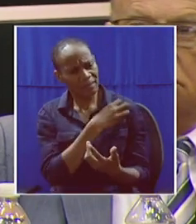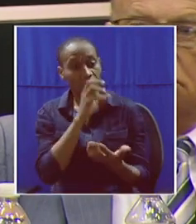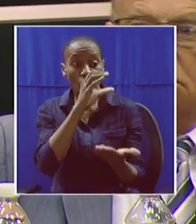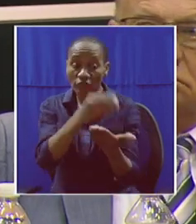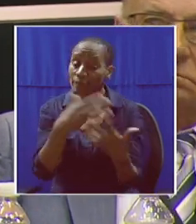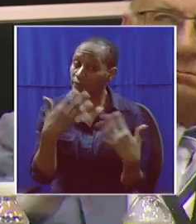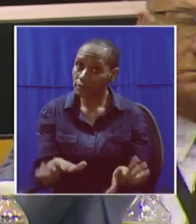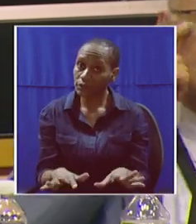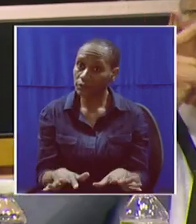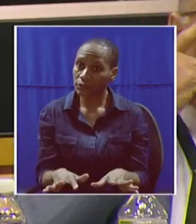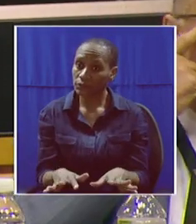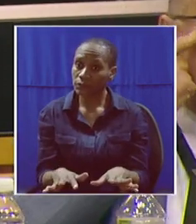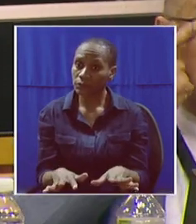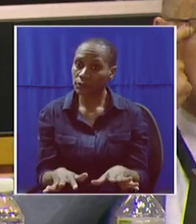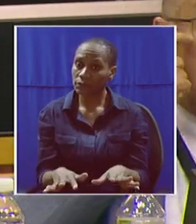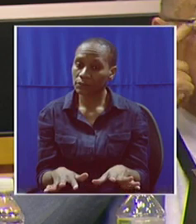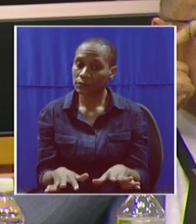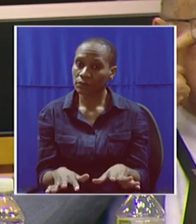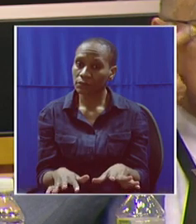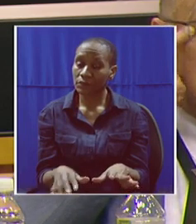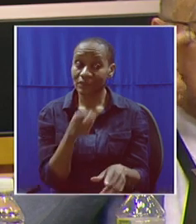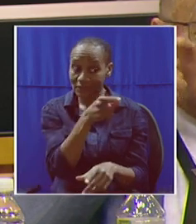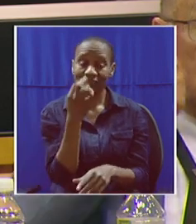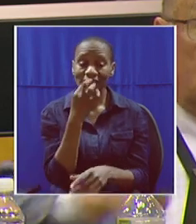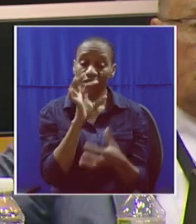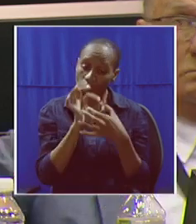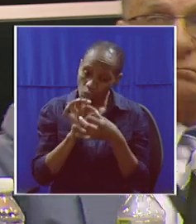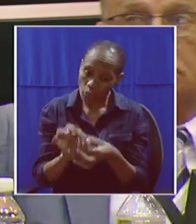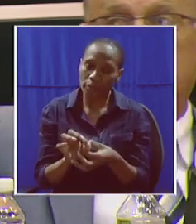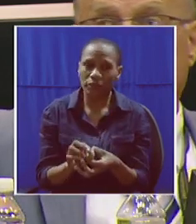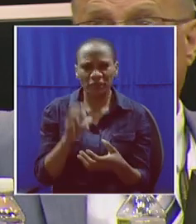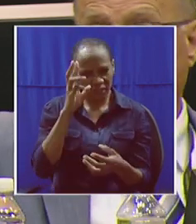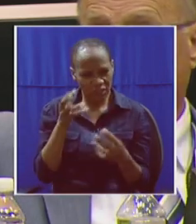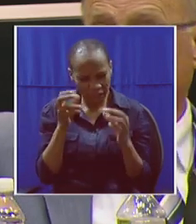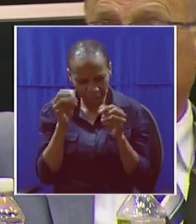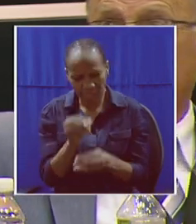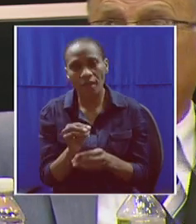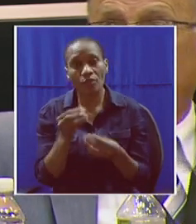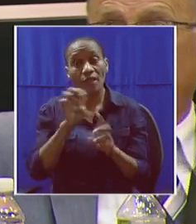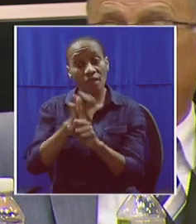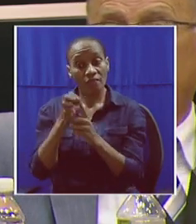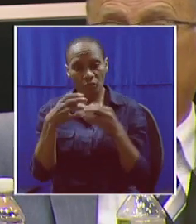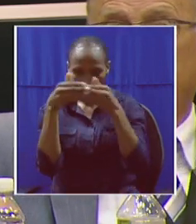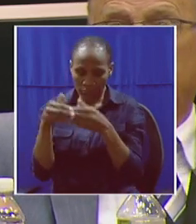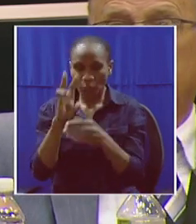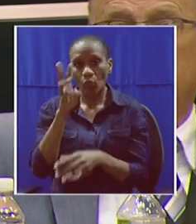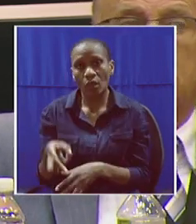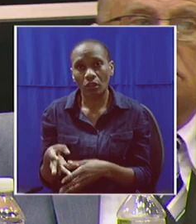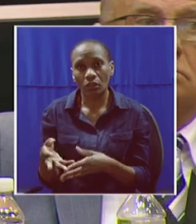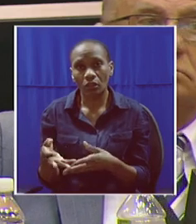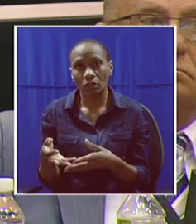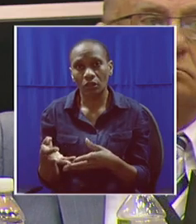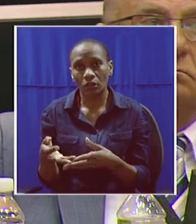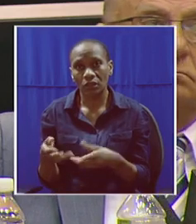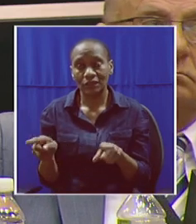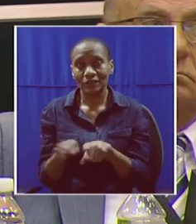confirmed his uh commitment to the environmental consensus uh the the scientific